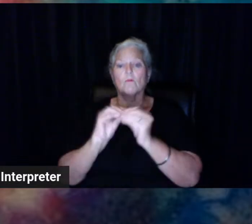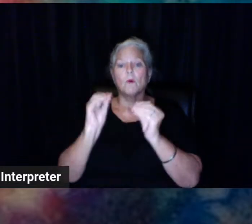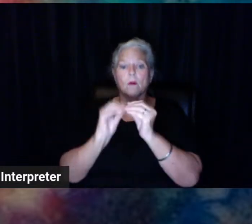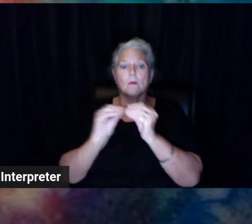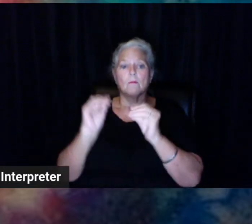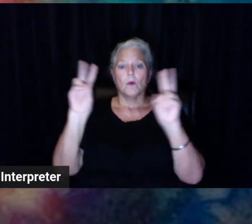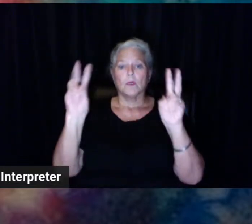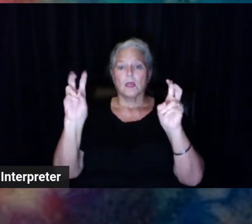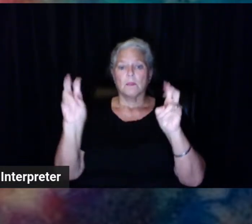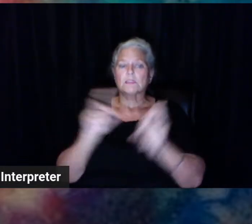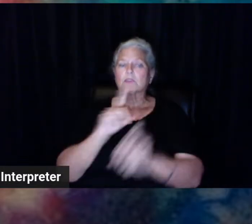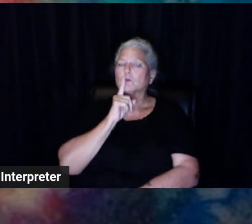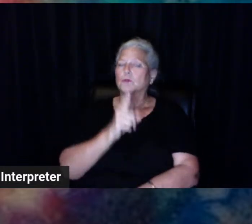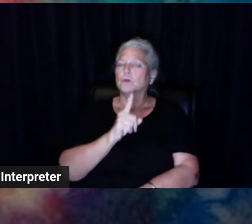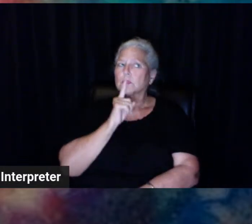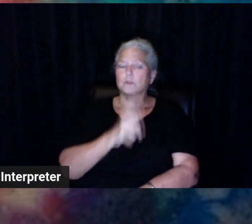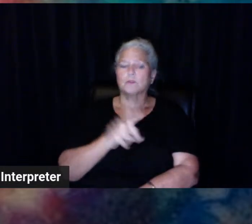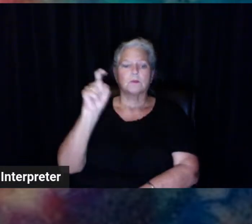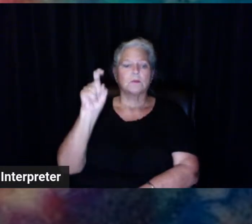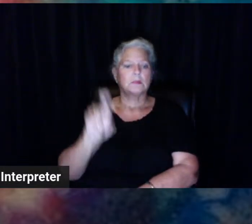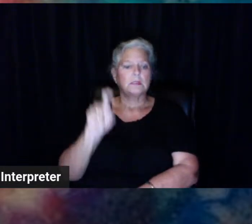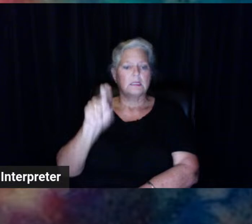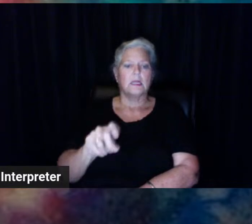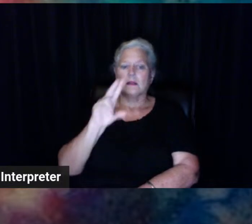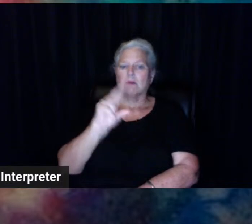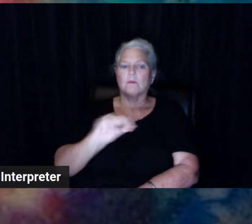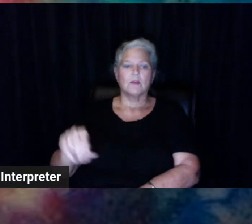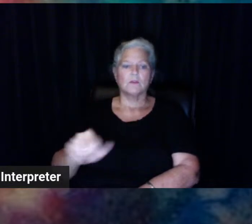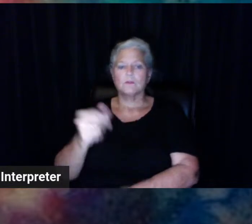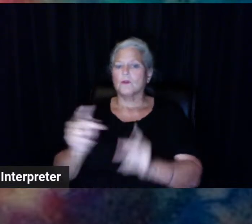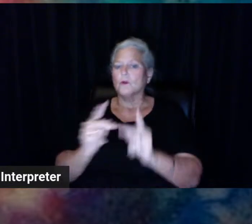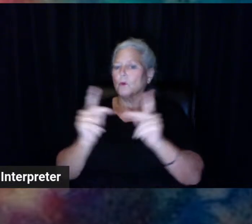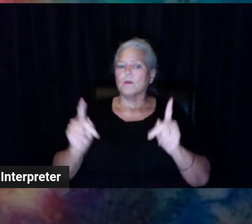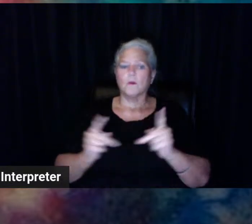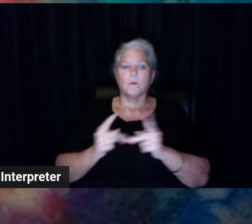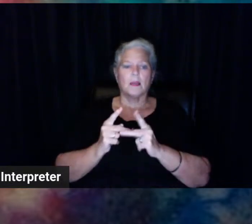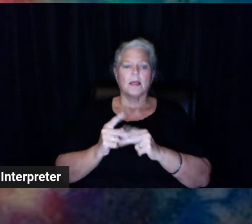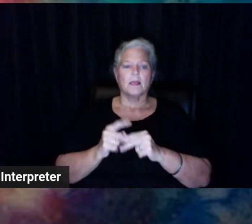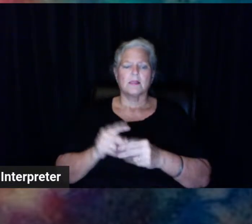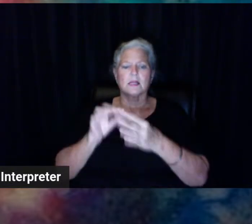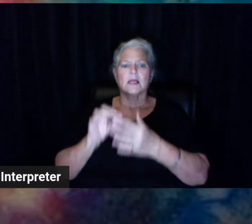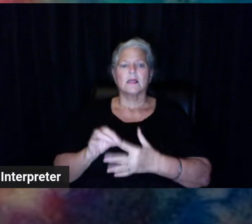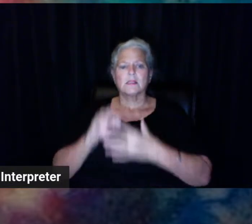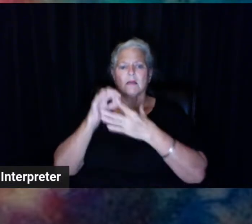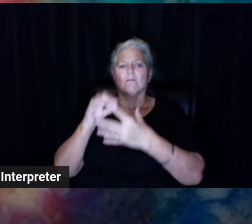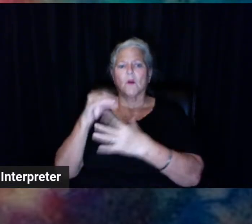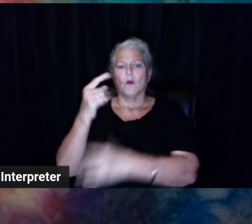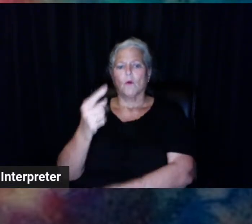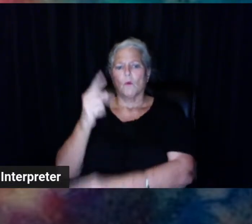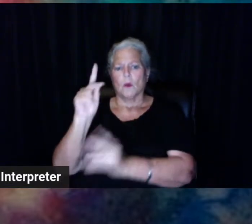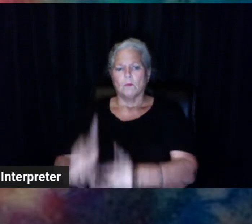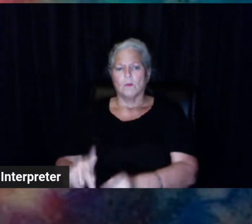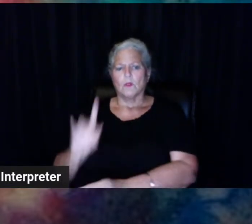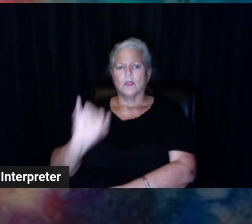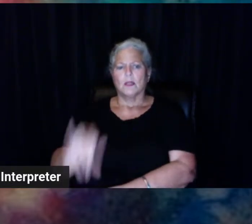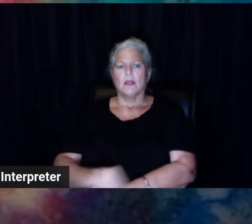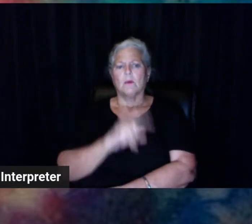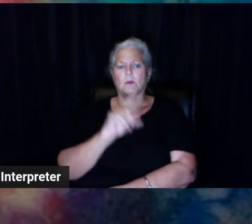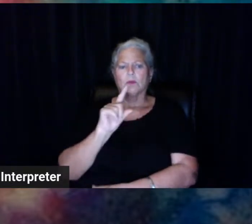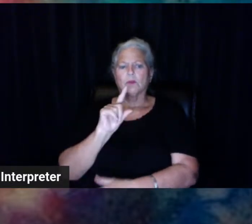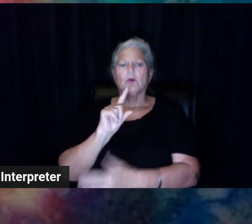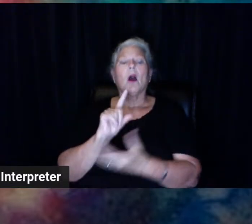It's desperately needed. There's no other place out there except for one guy who does news once a